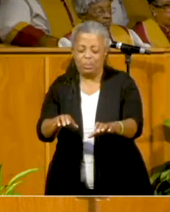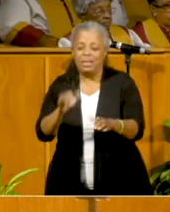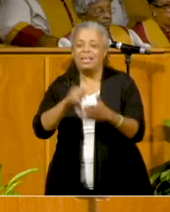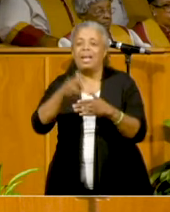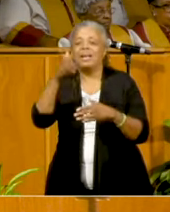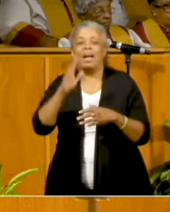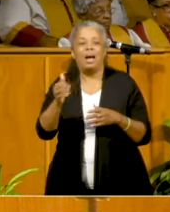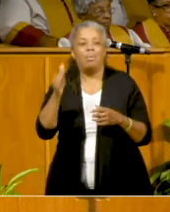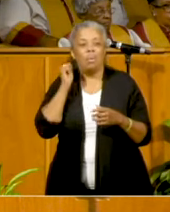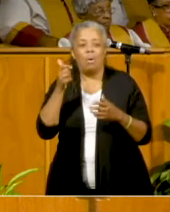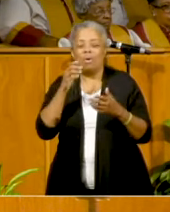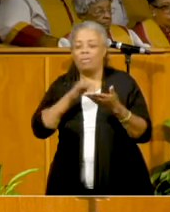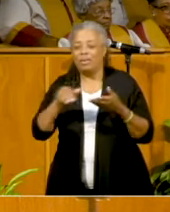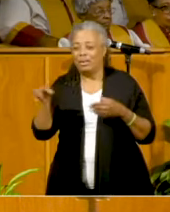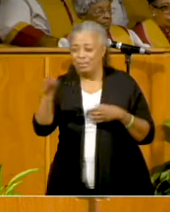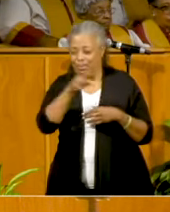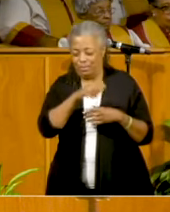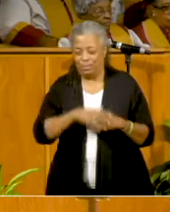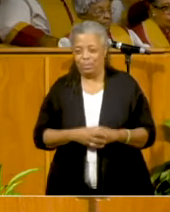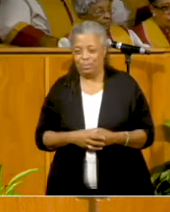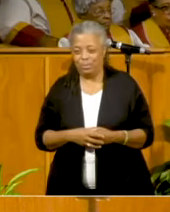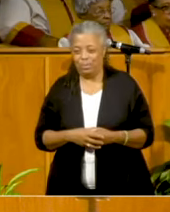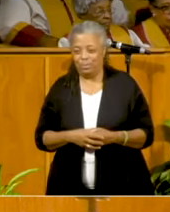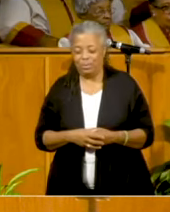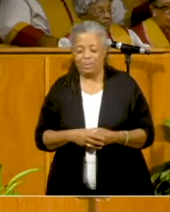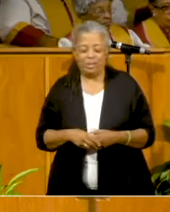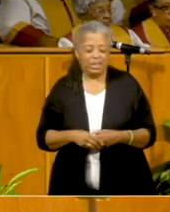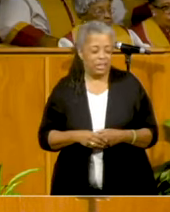that God won't forgive? You